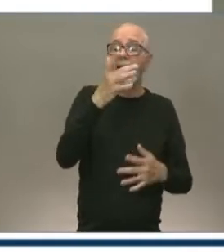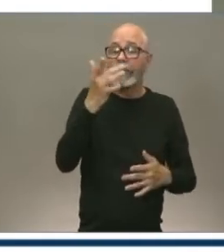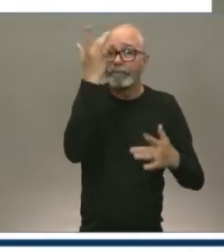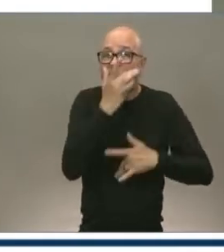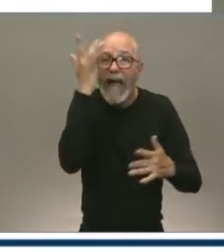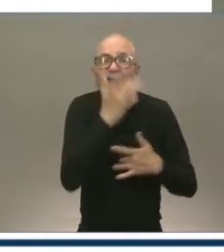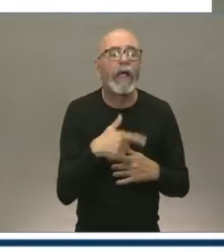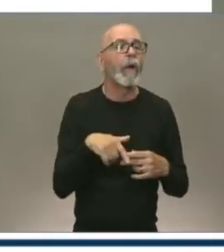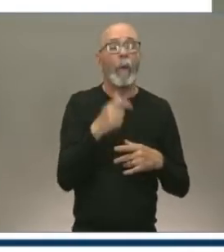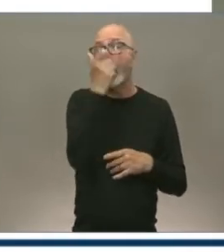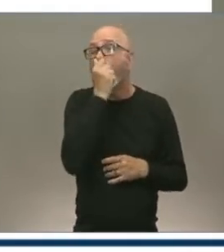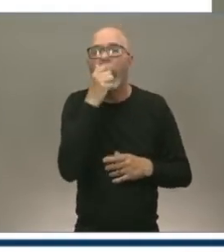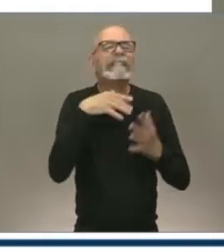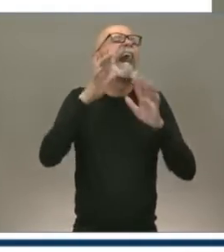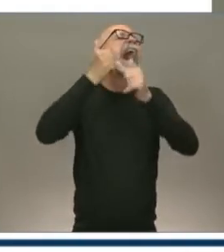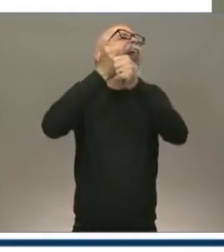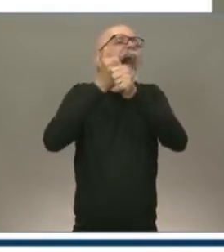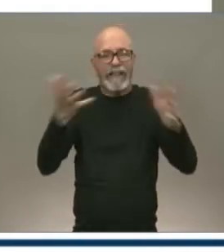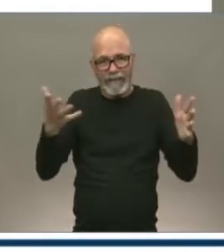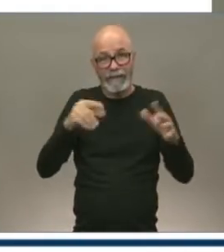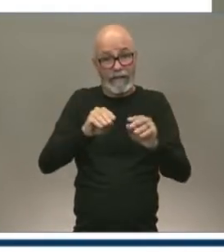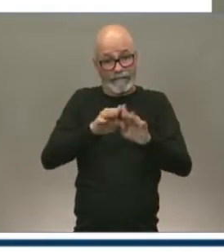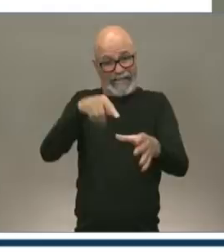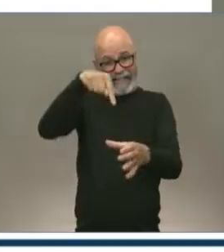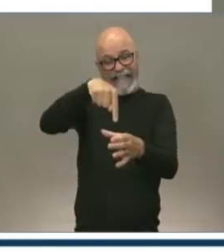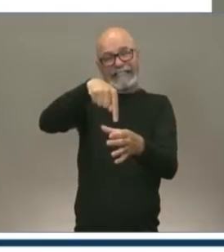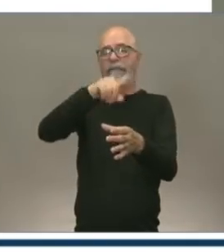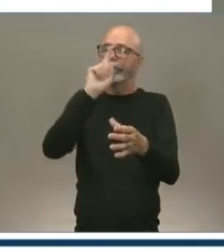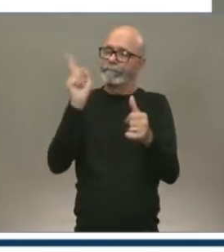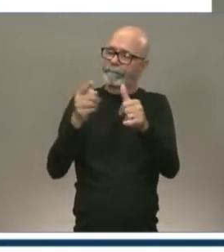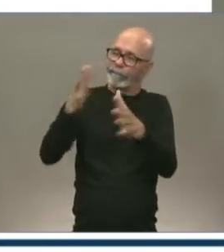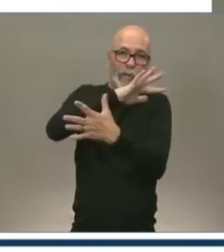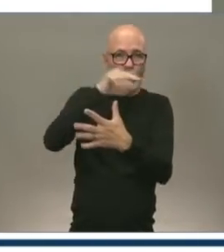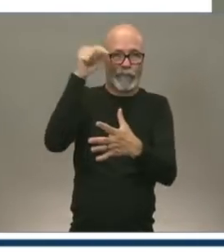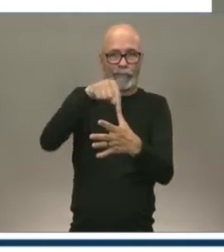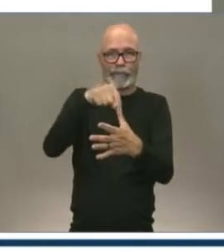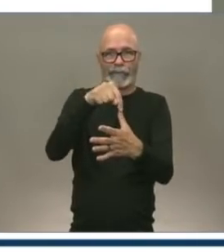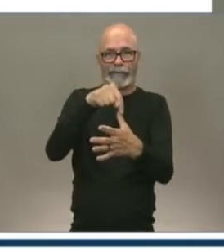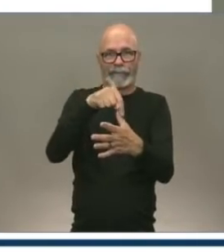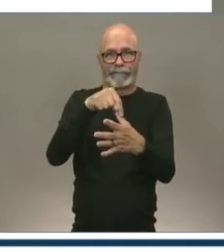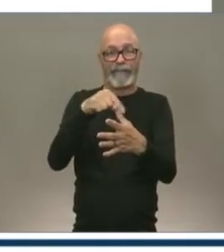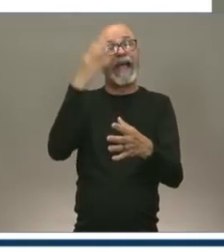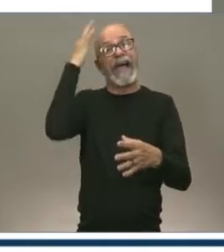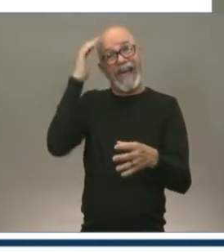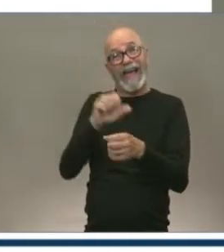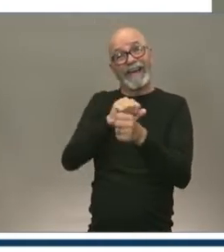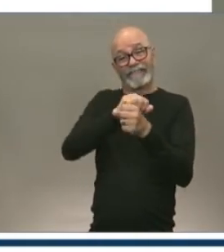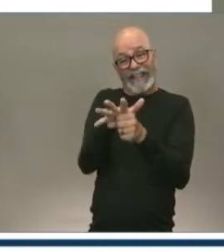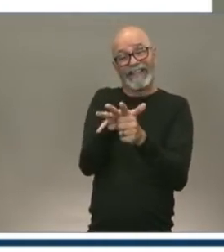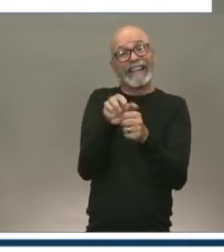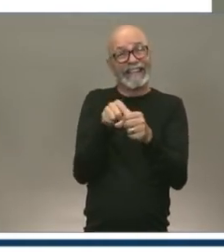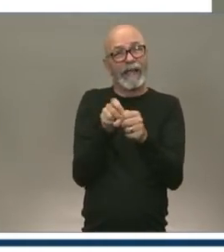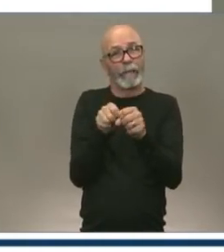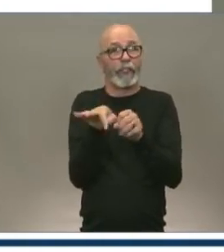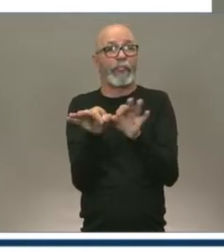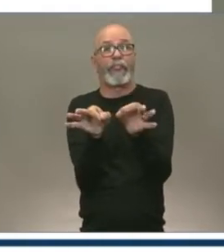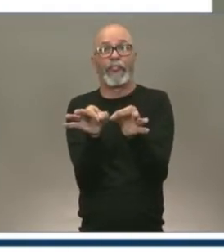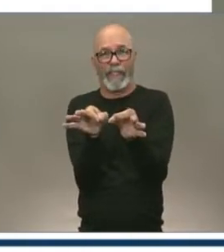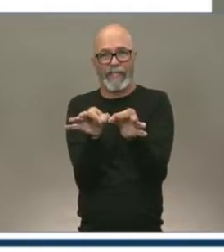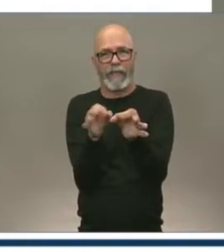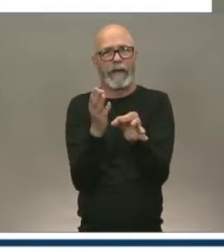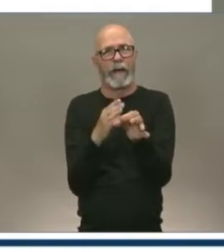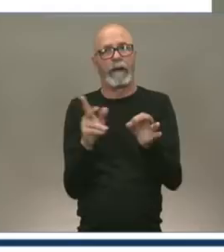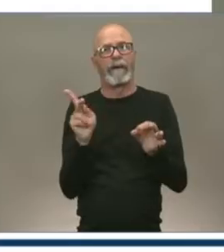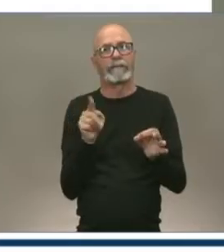spread in Nova Scotia. I think the issue of the variants is for Nova Scotians to understand of why we have to all stay